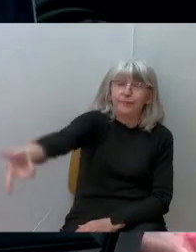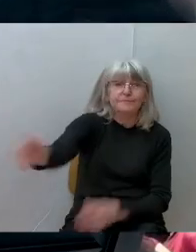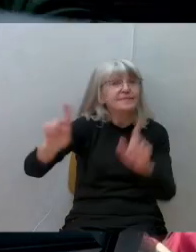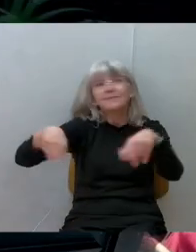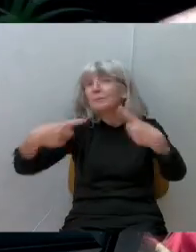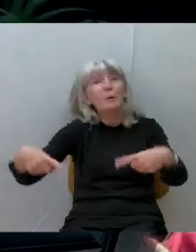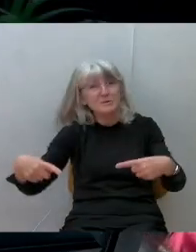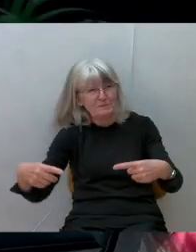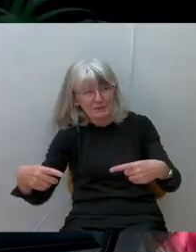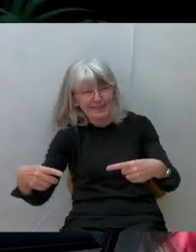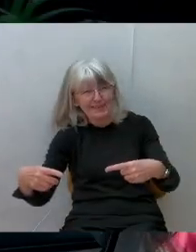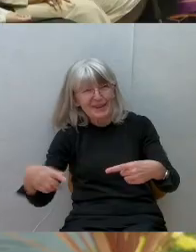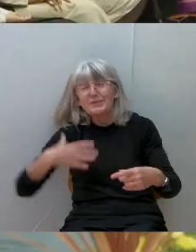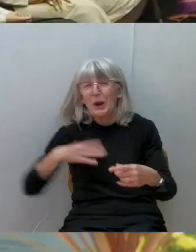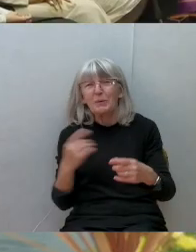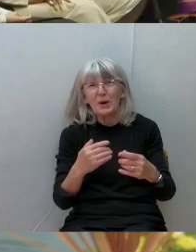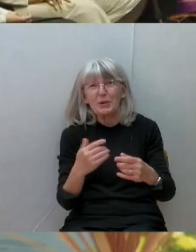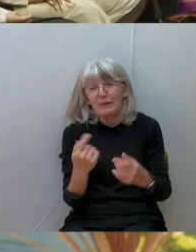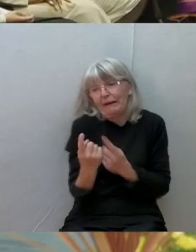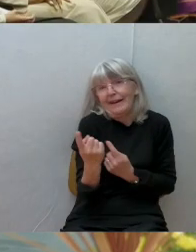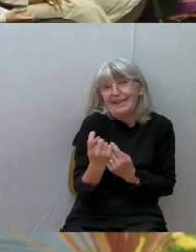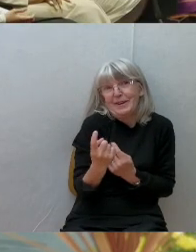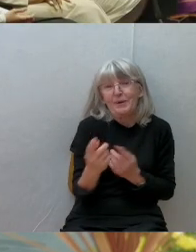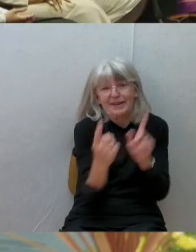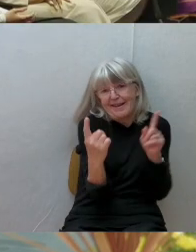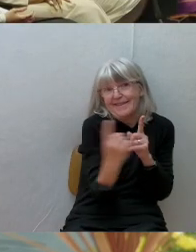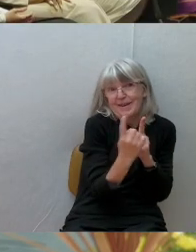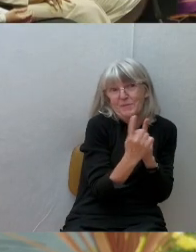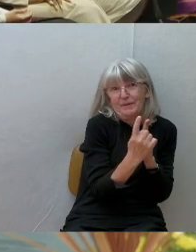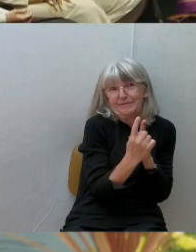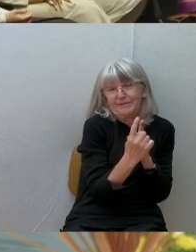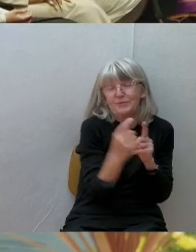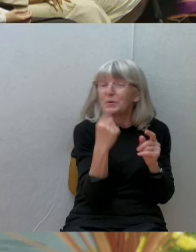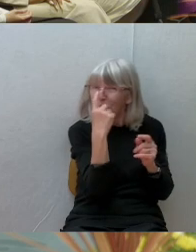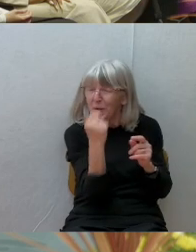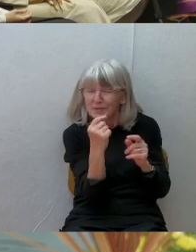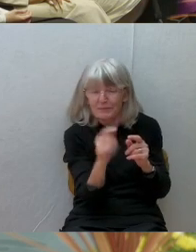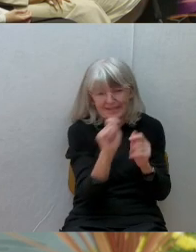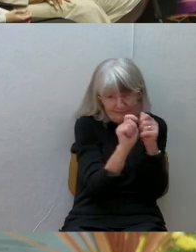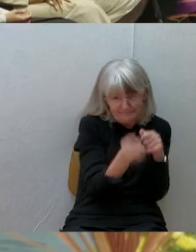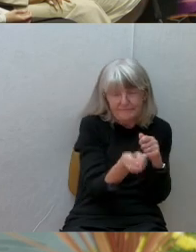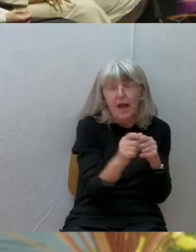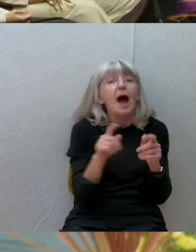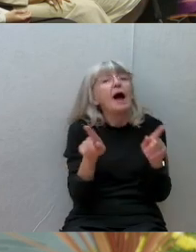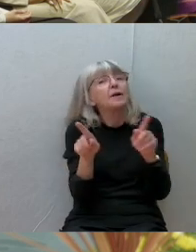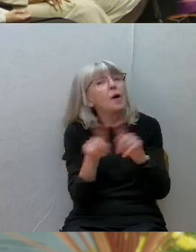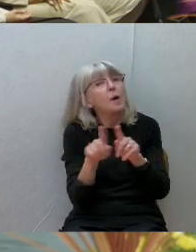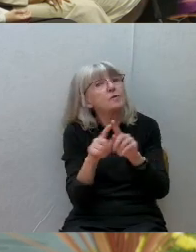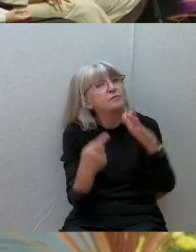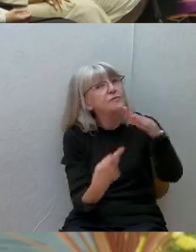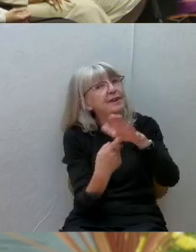can actually doff you. And secondly, the golden rule. No selfies with the